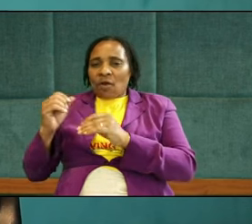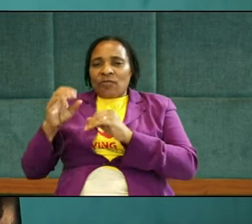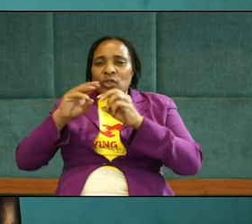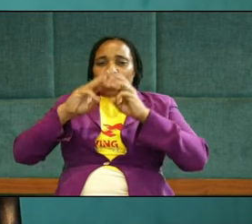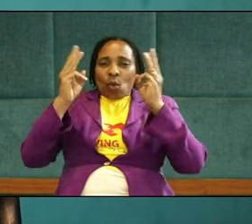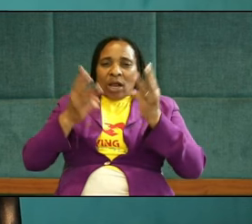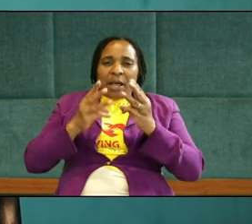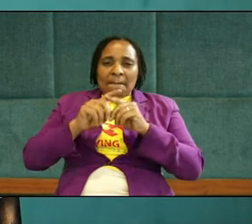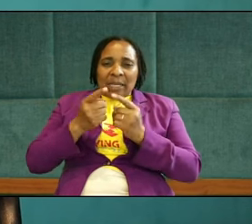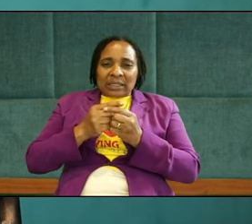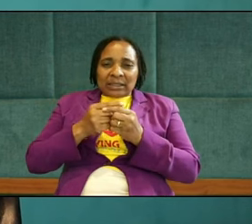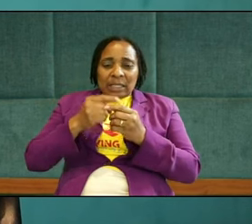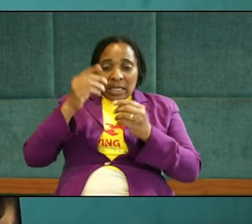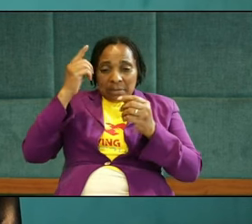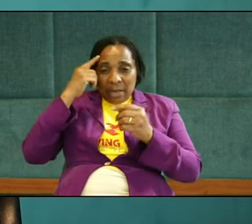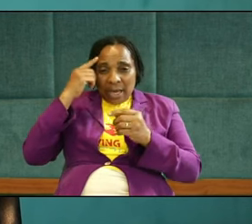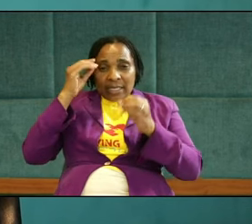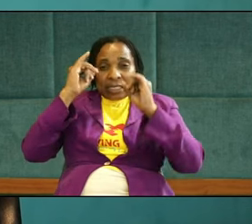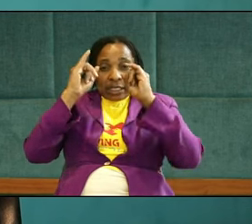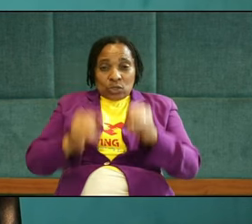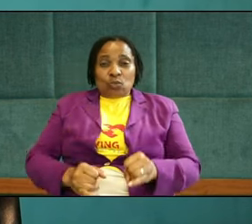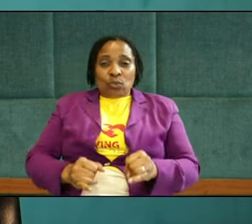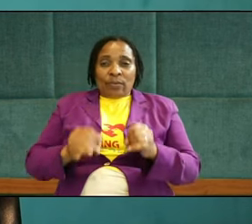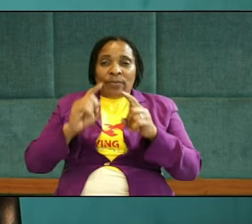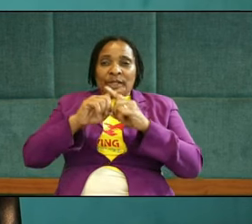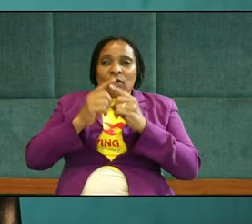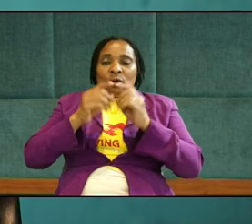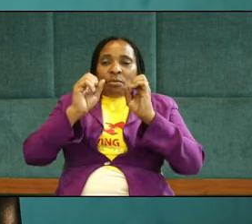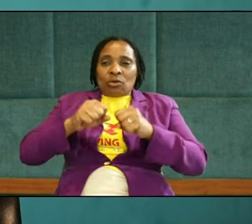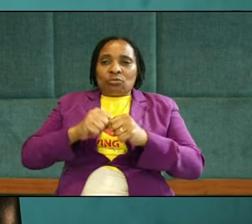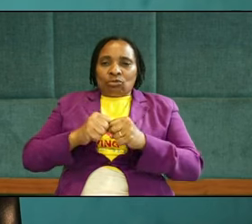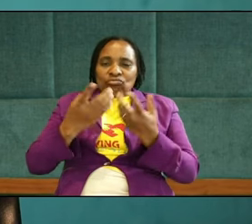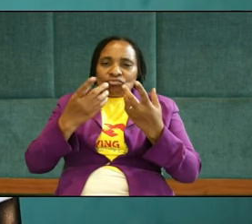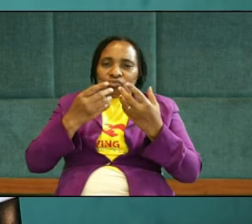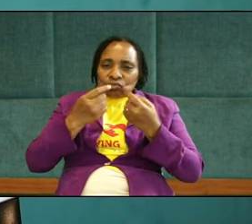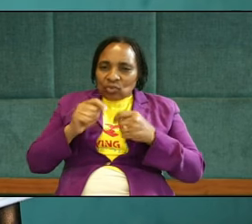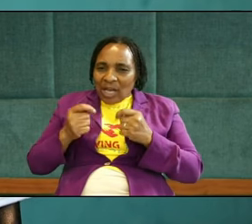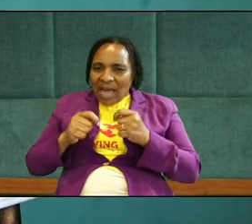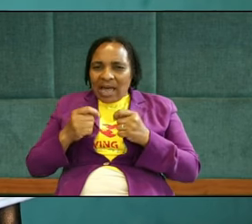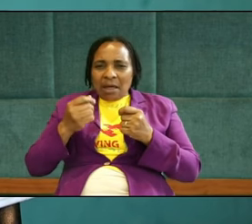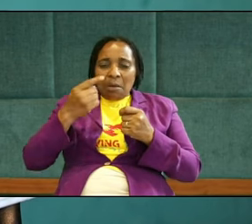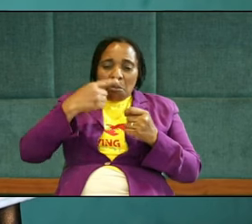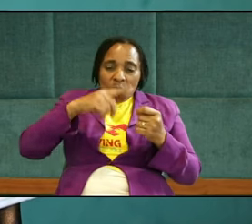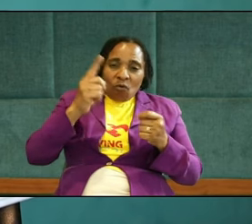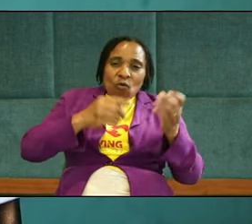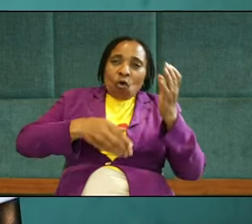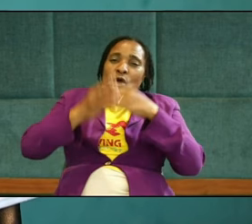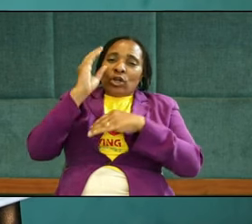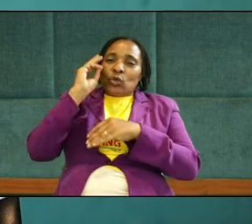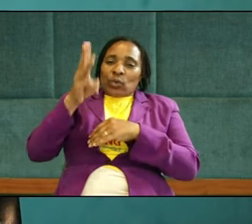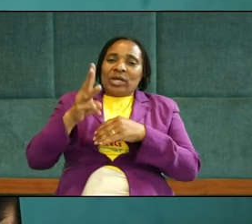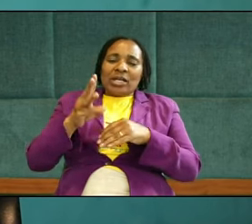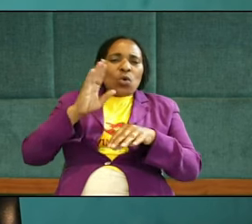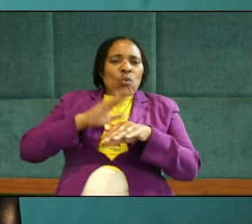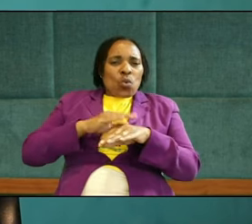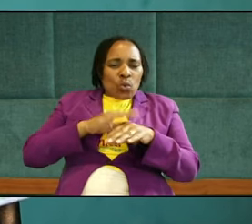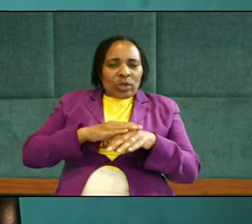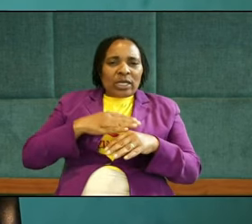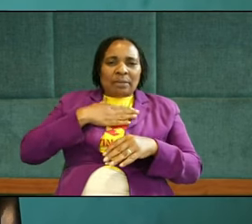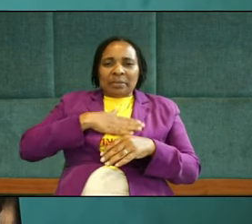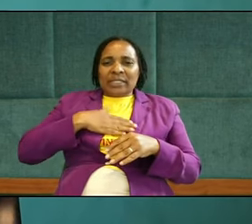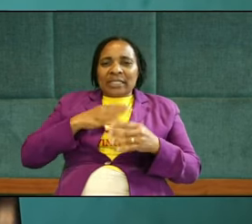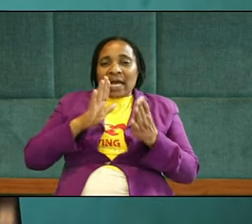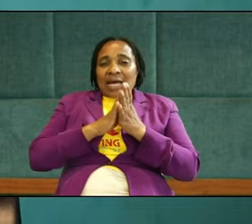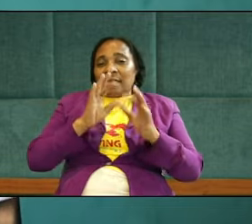the renewing of your mind. Then you will be able to test and approve of what God's will is, his good, pleasing,